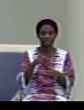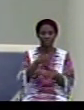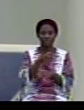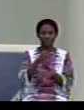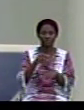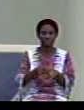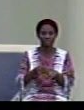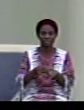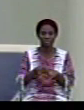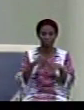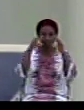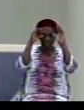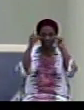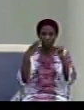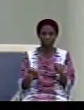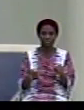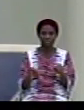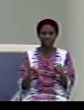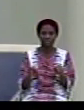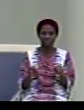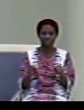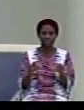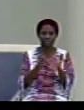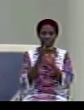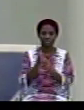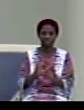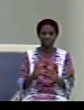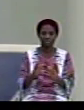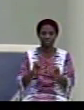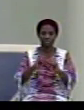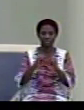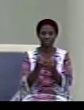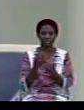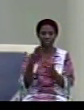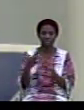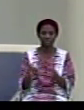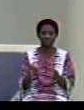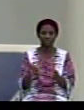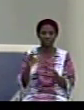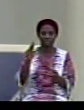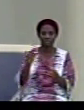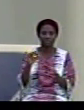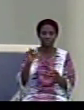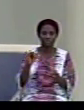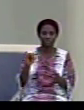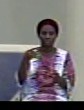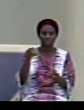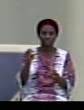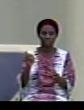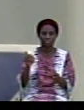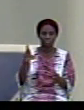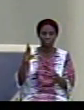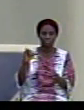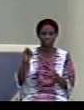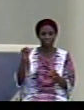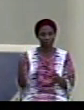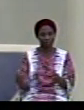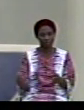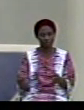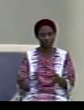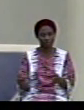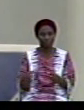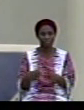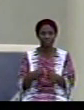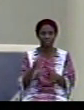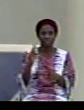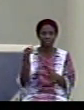Association of Nigeria, Bishop Ayokunle. Bishop Ayokunle, by the grace of God, has served